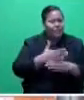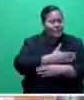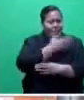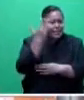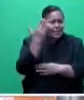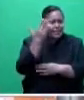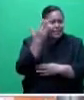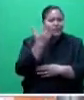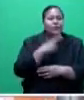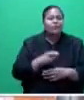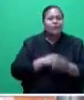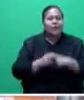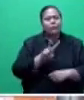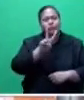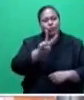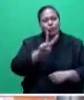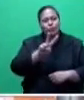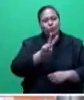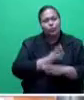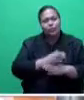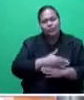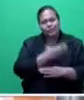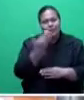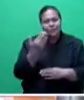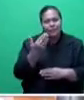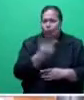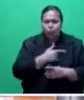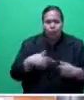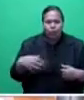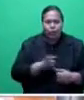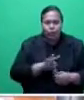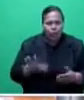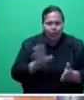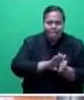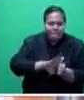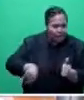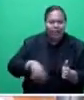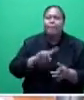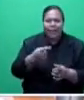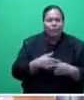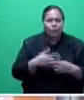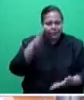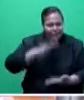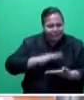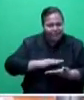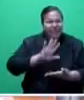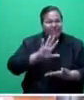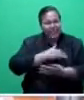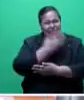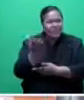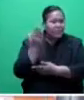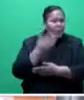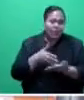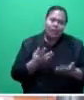to two working days each. So we are not completely taking it away, but we are reducing it. Mr. Speaker, Sir, to facilitate